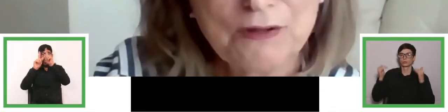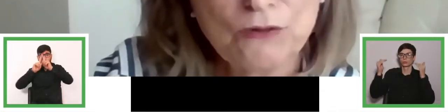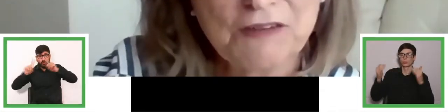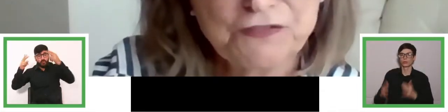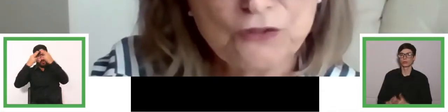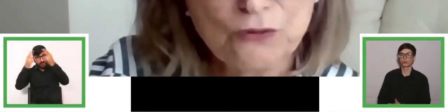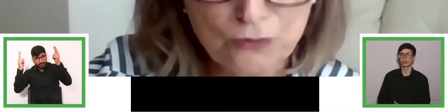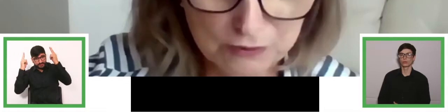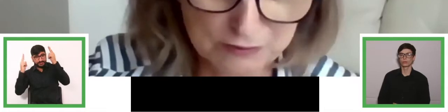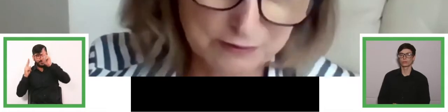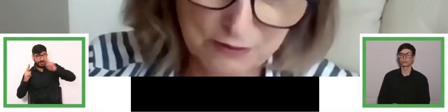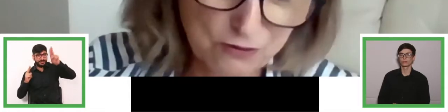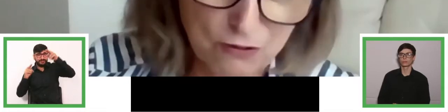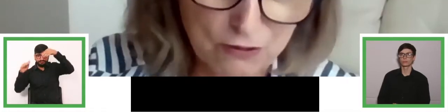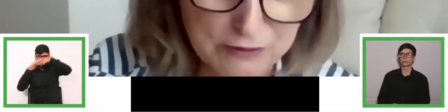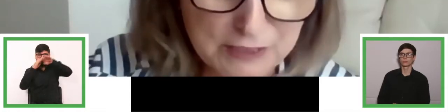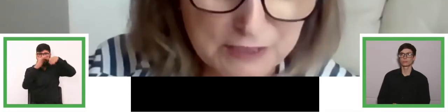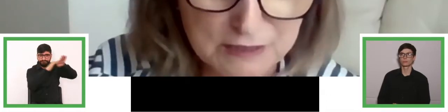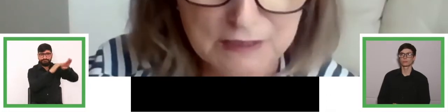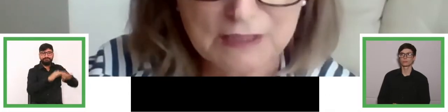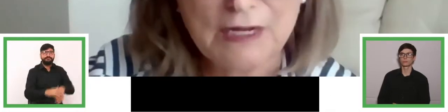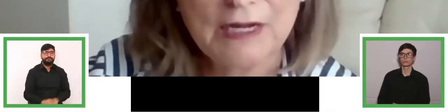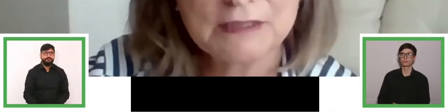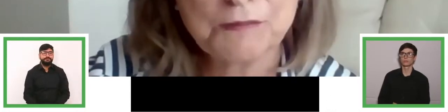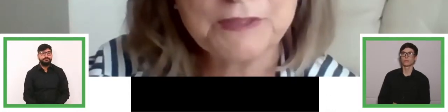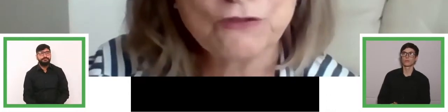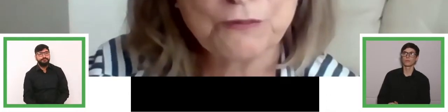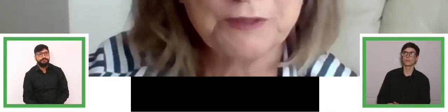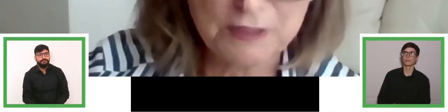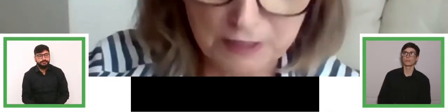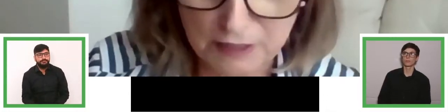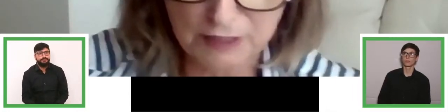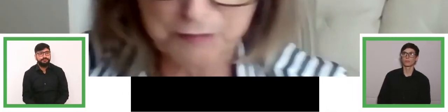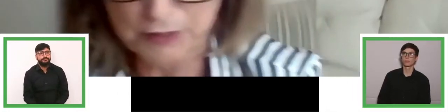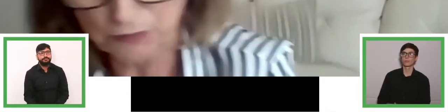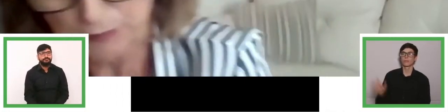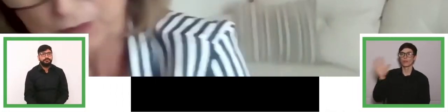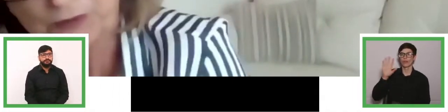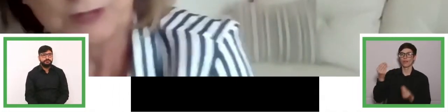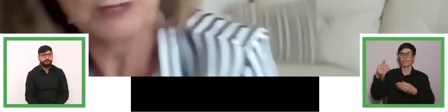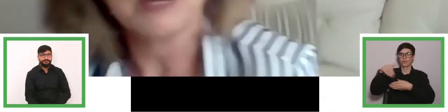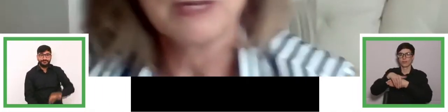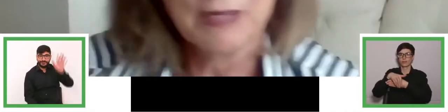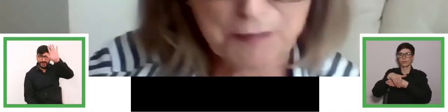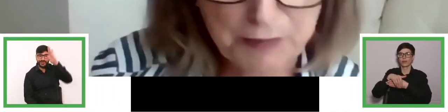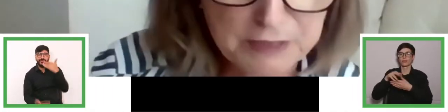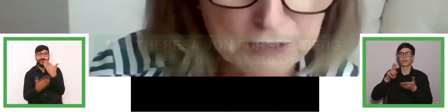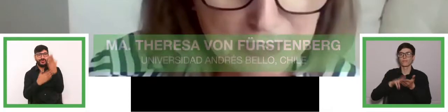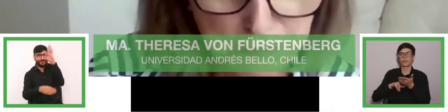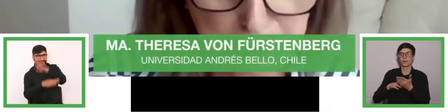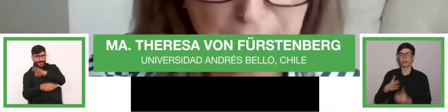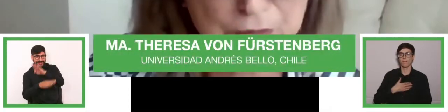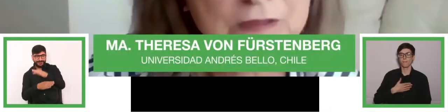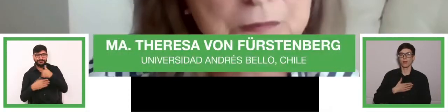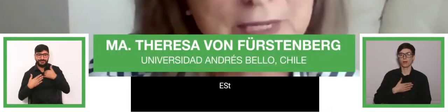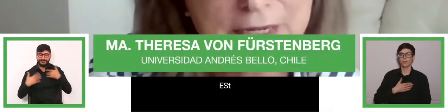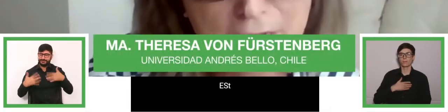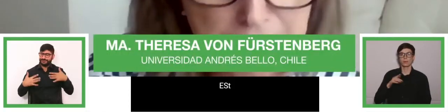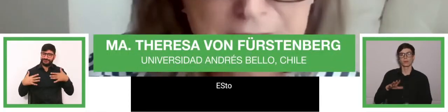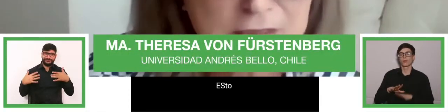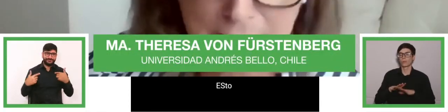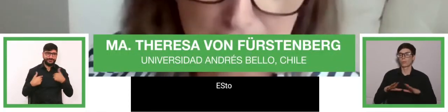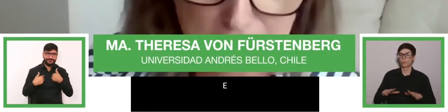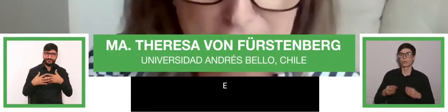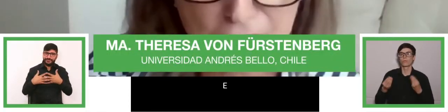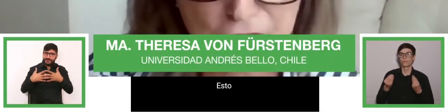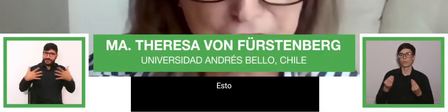Hi, good afternoon. This has been to me a very, very amazing experience. My